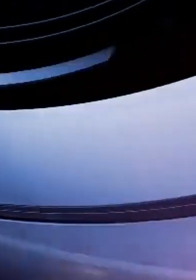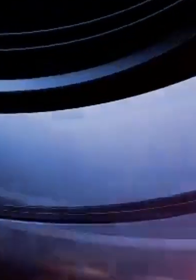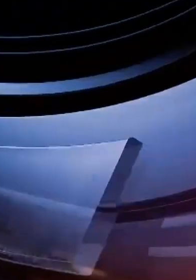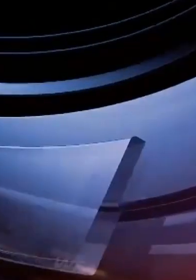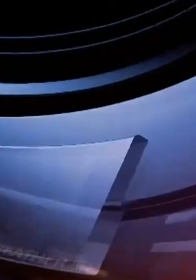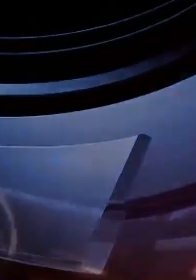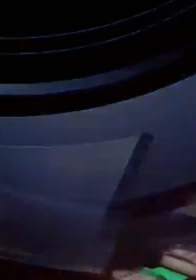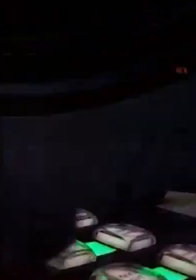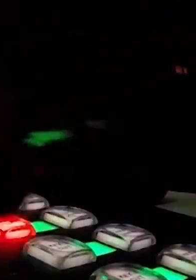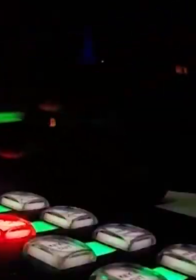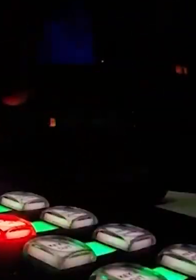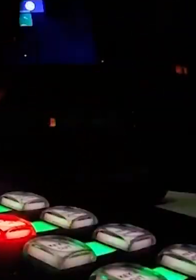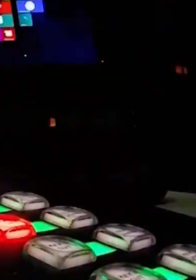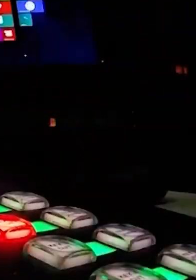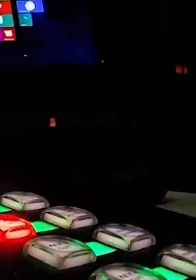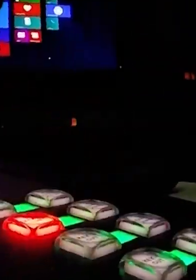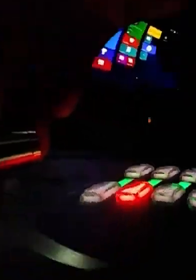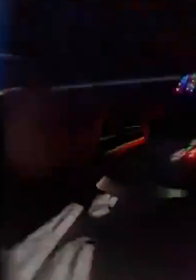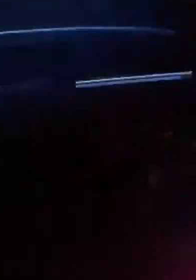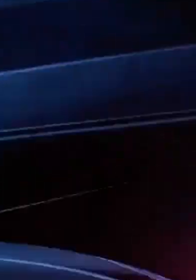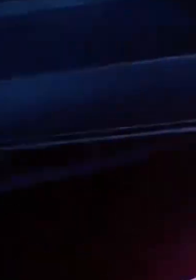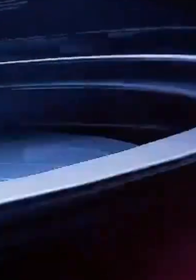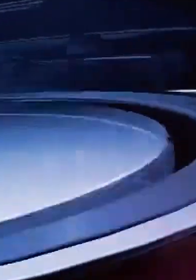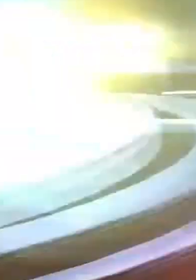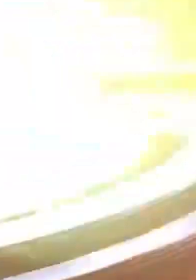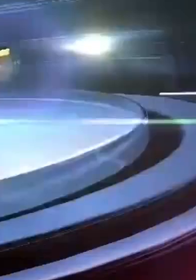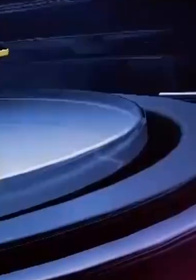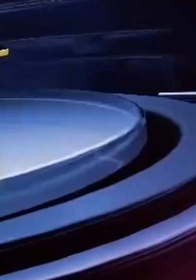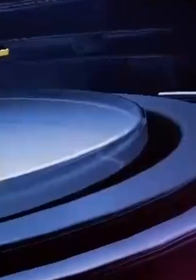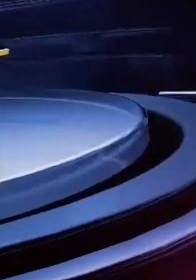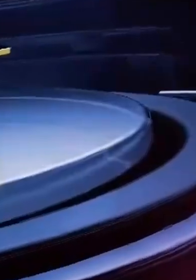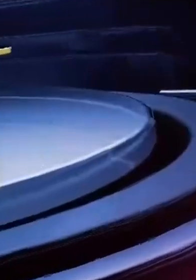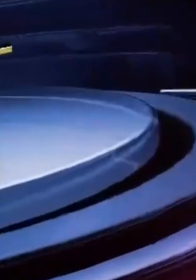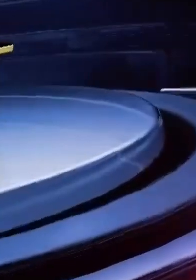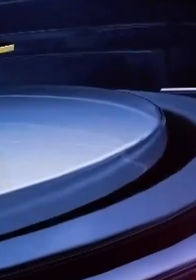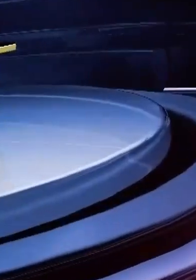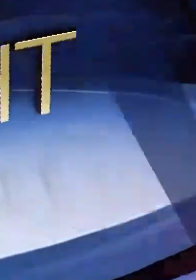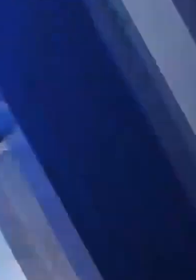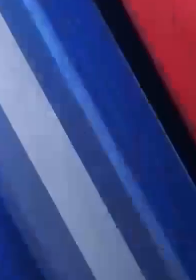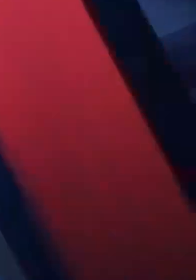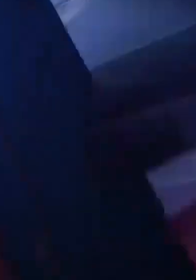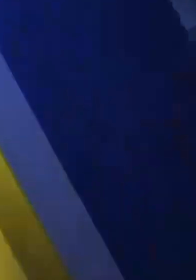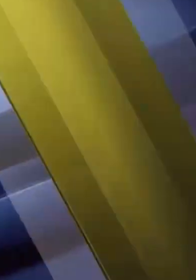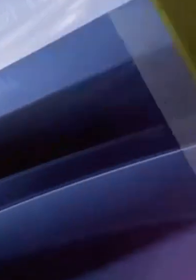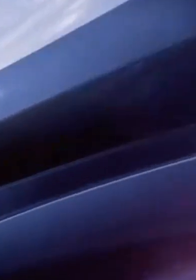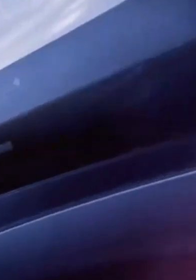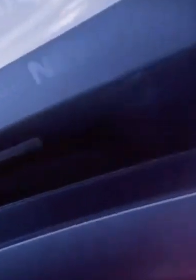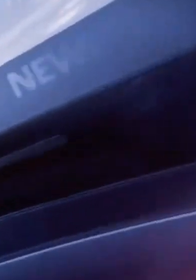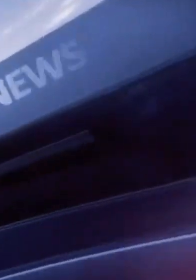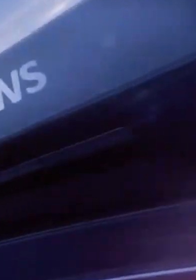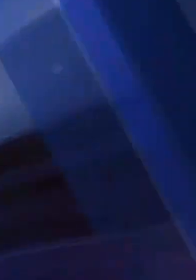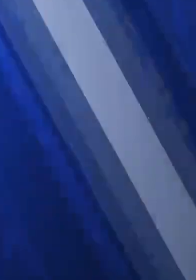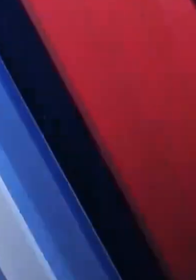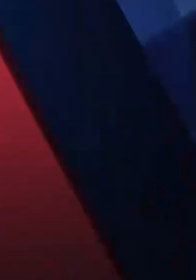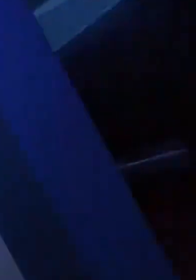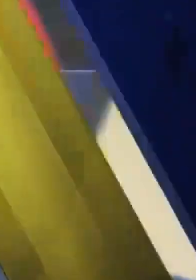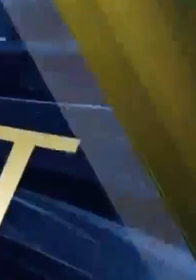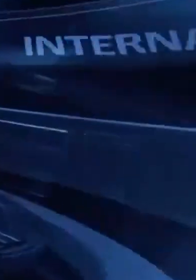Broadcasting from our studios in the Pine St. Michael, this is CBC NewsNight, starting now.